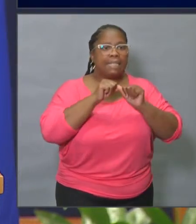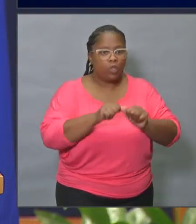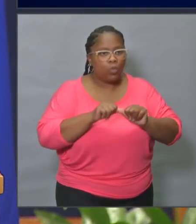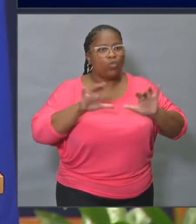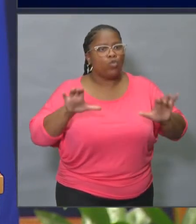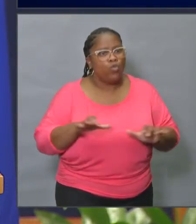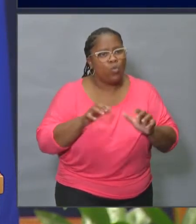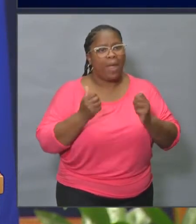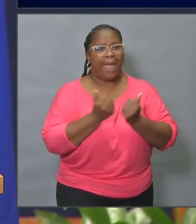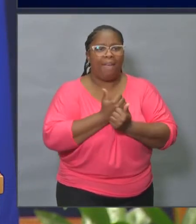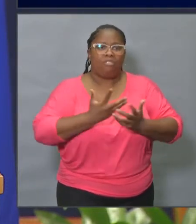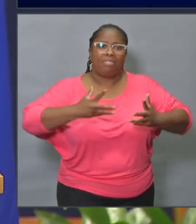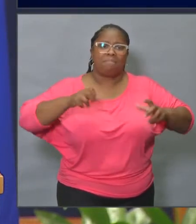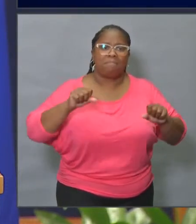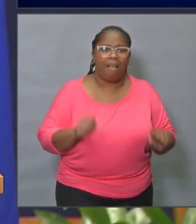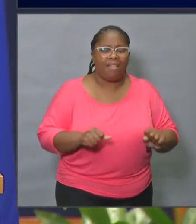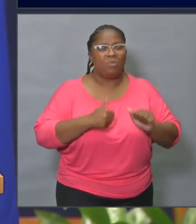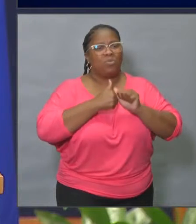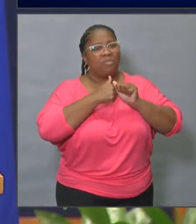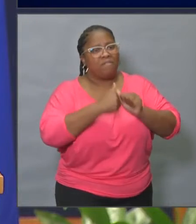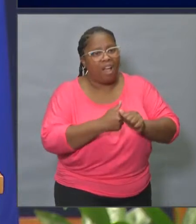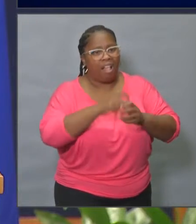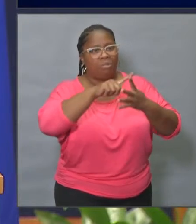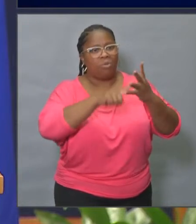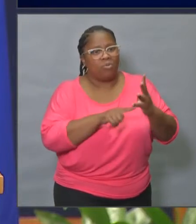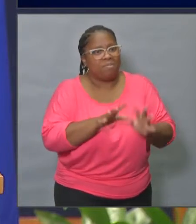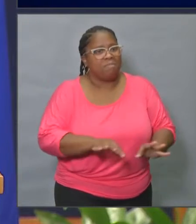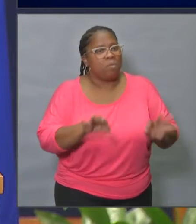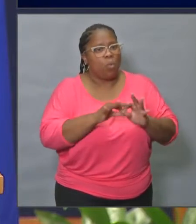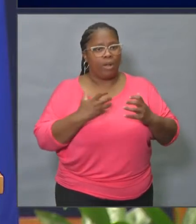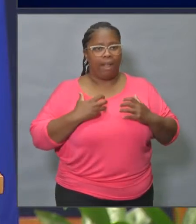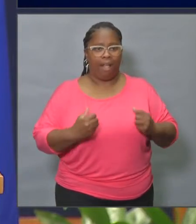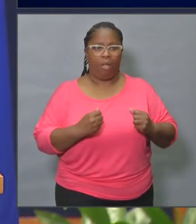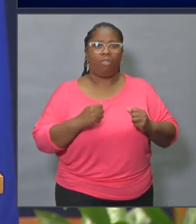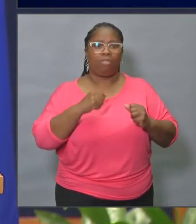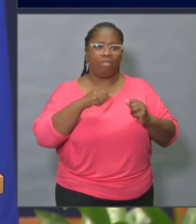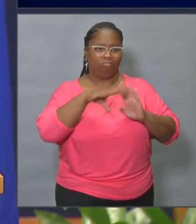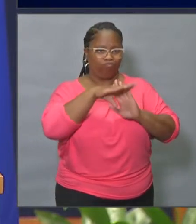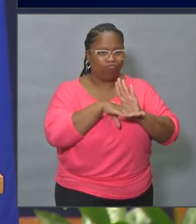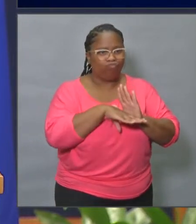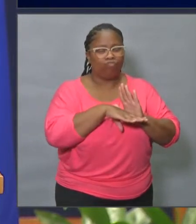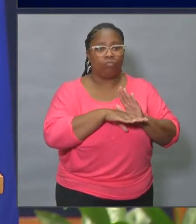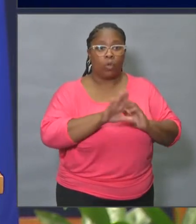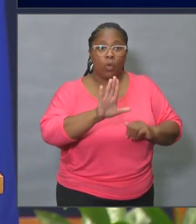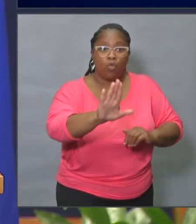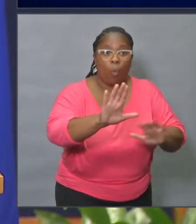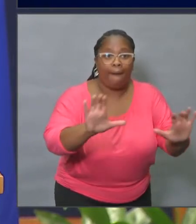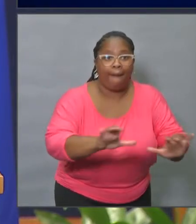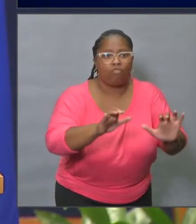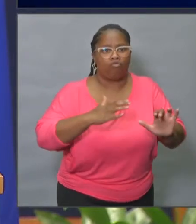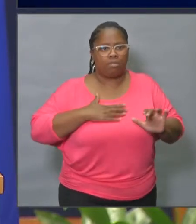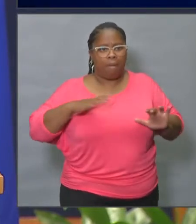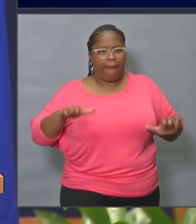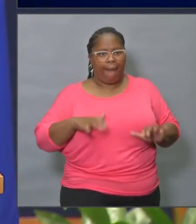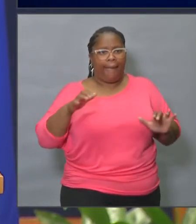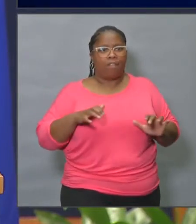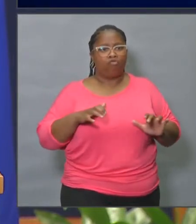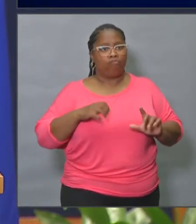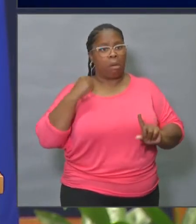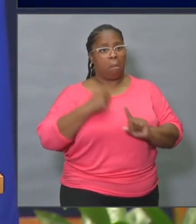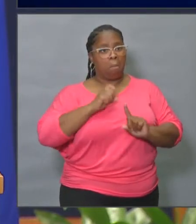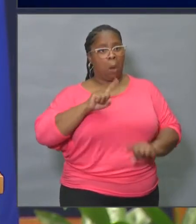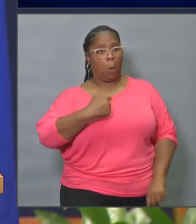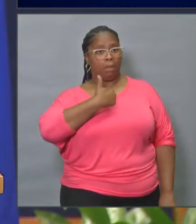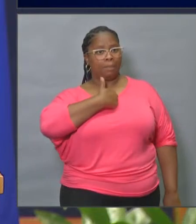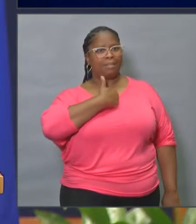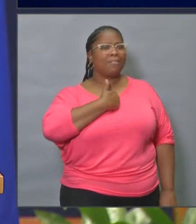to follow these core public health practices. Your actions, my actions, have an impact not just on our own health, but the